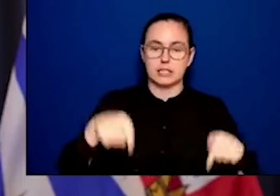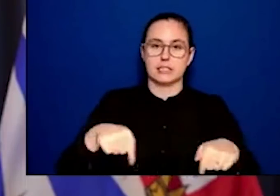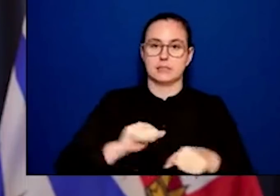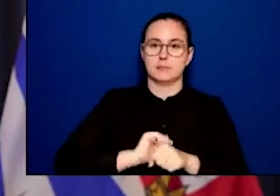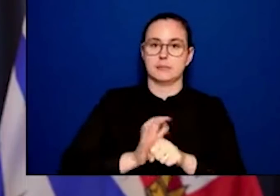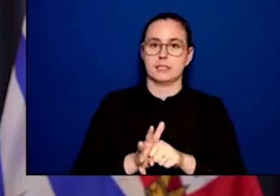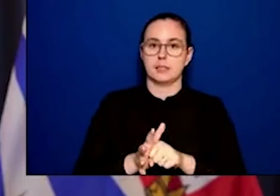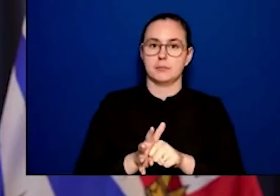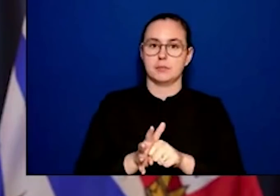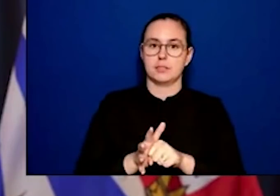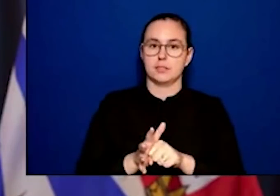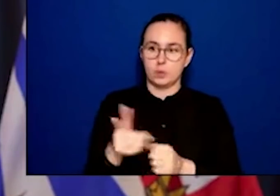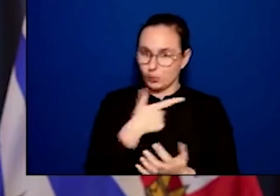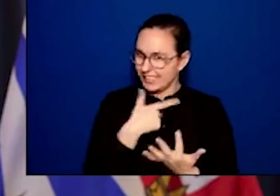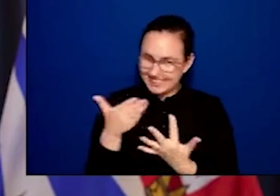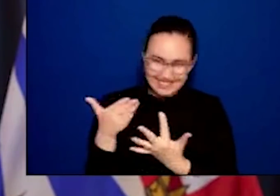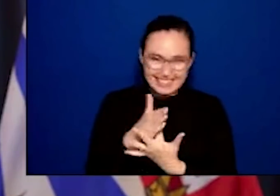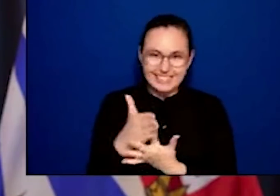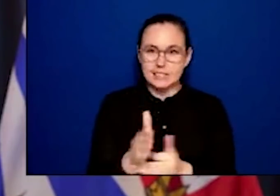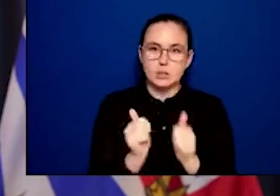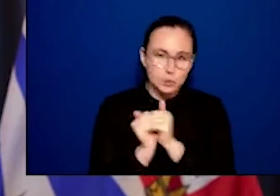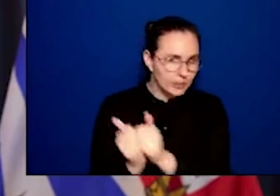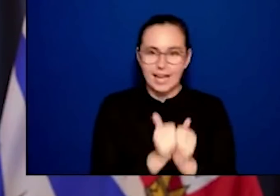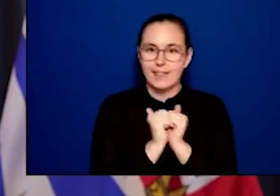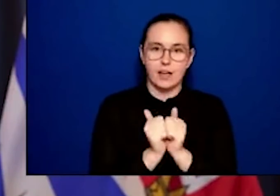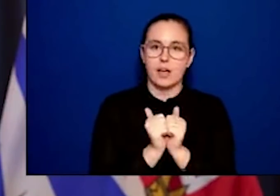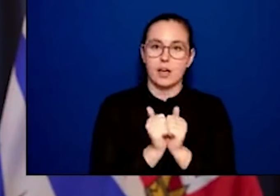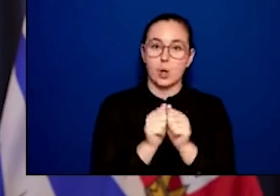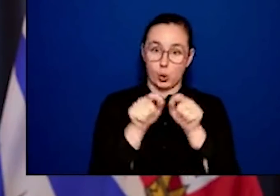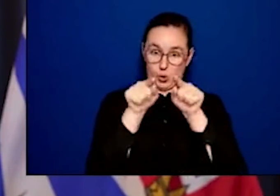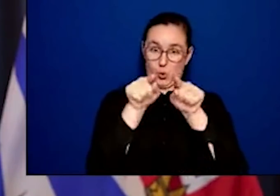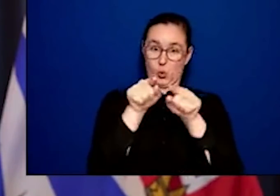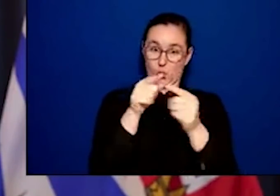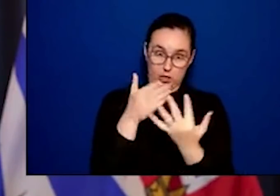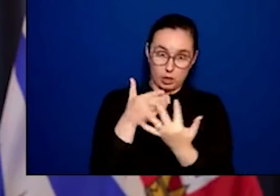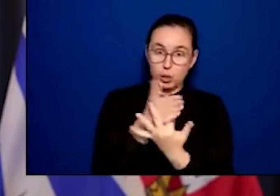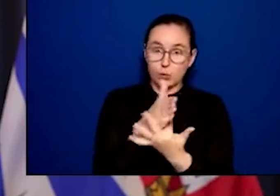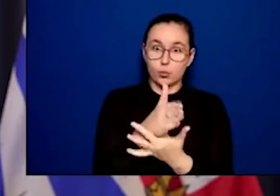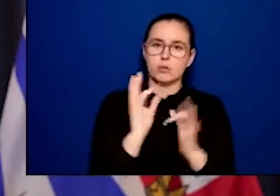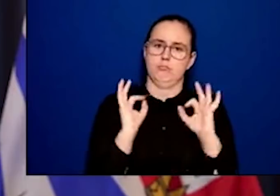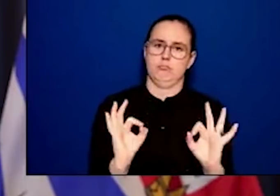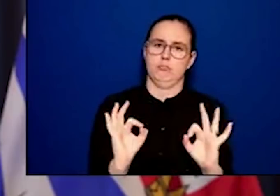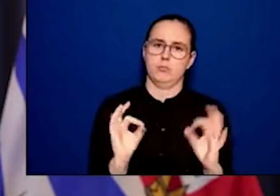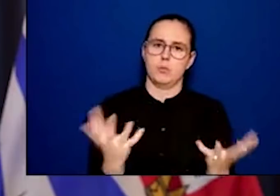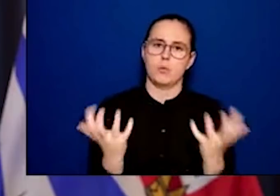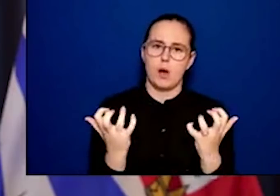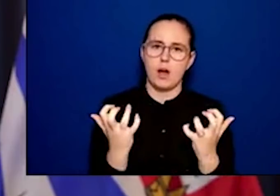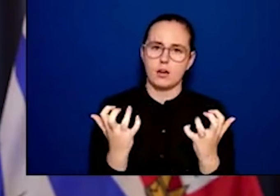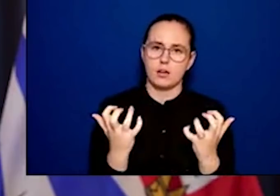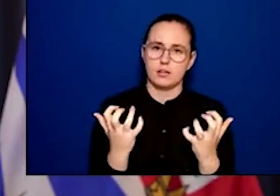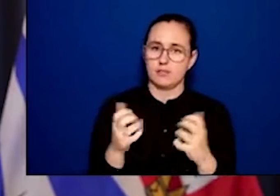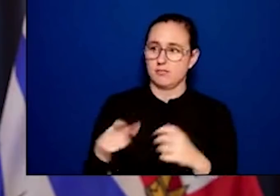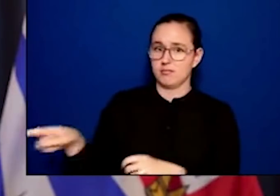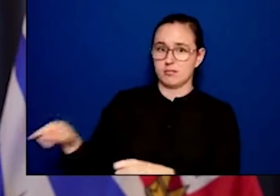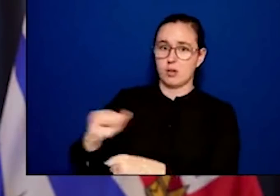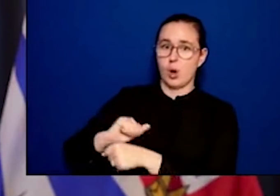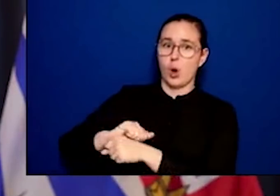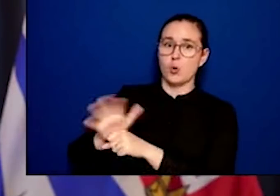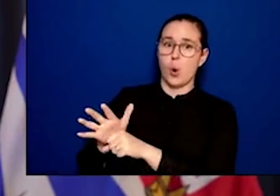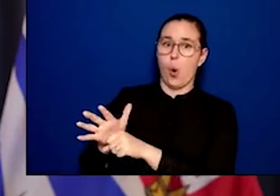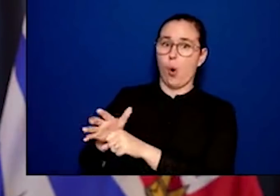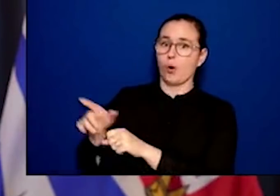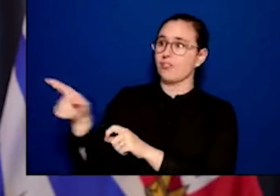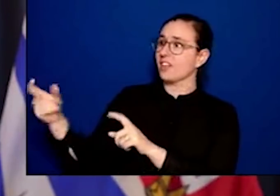that you make it through. And offering yourself unprotected to COVID-19, presenting yourself unvaccinated